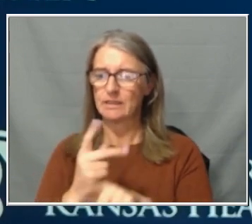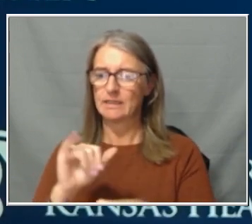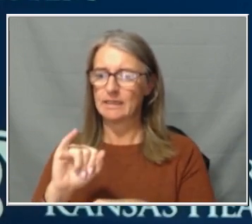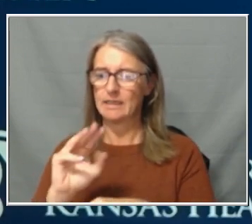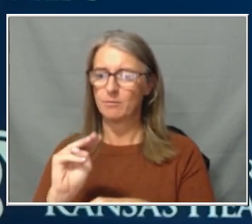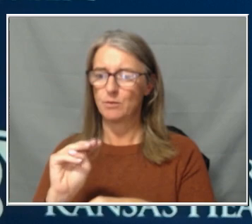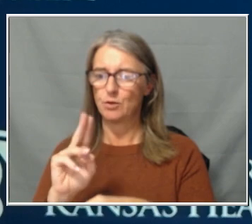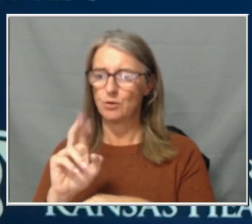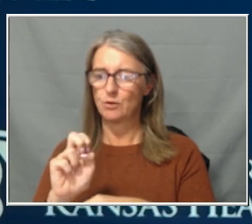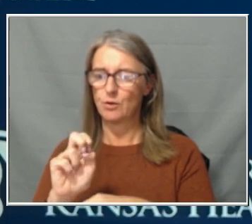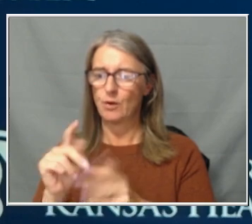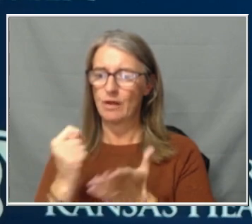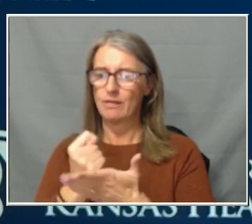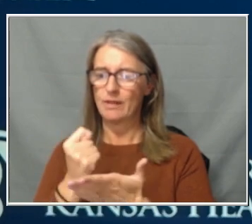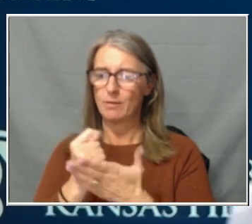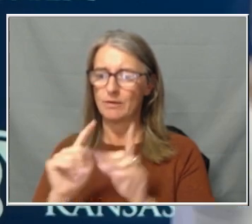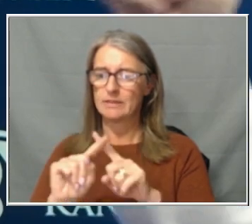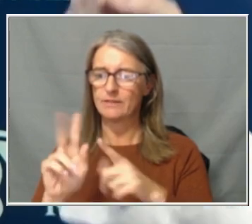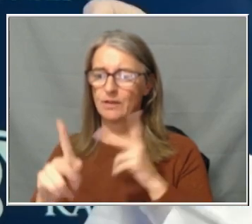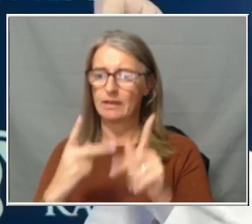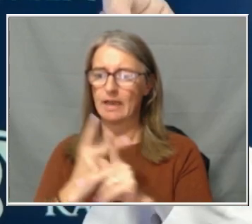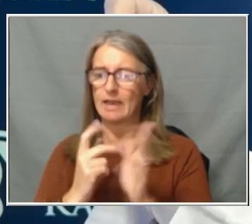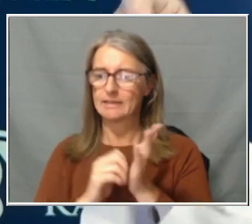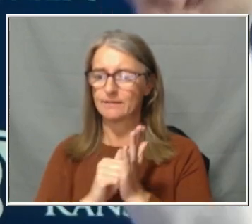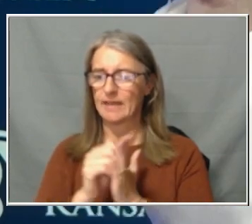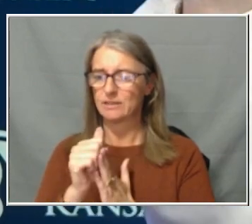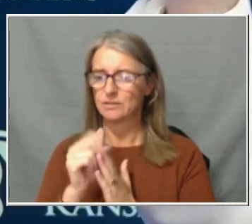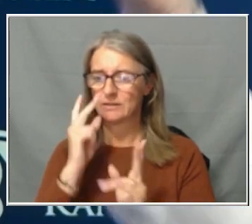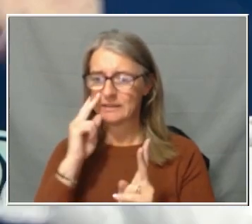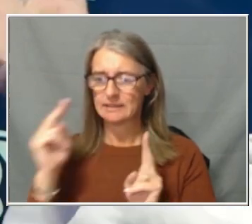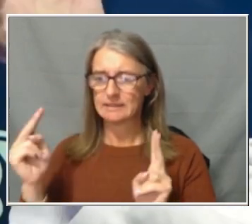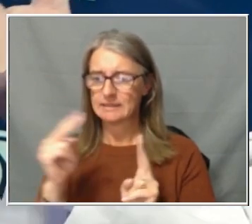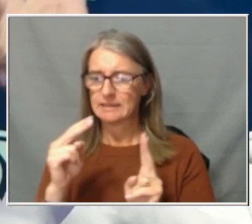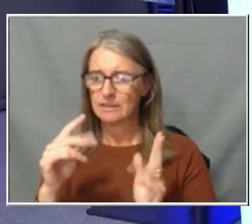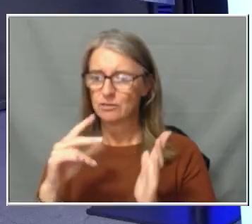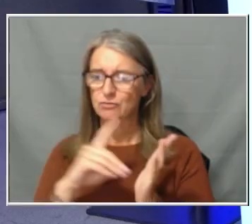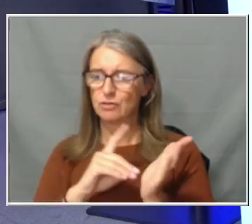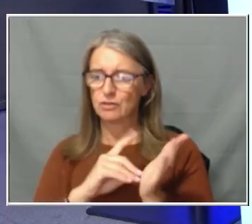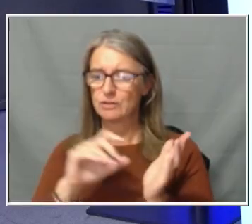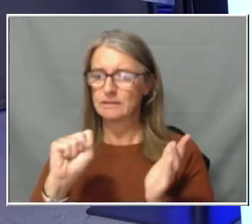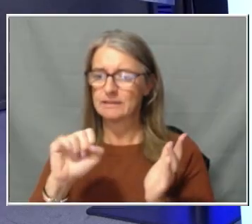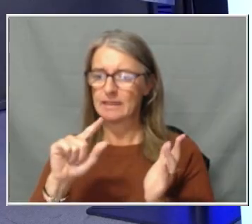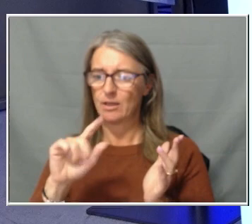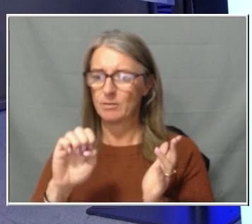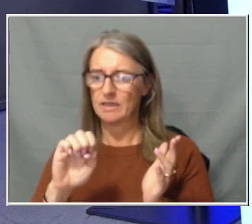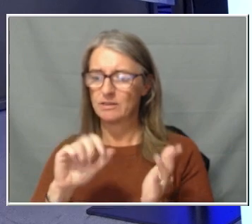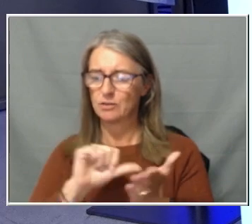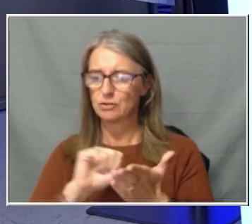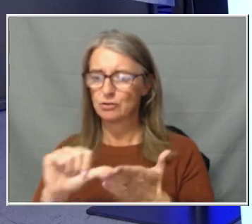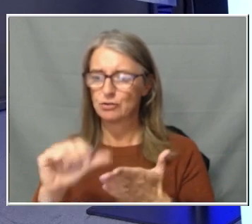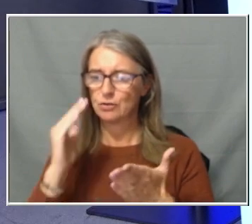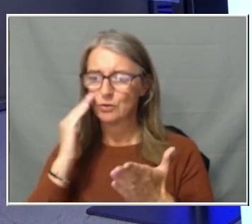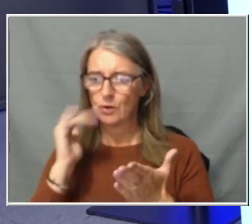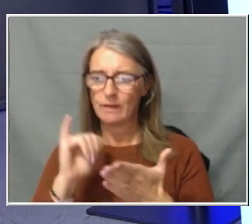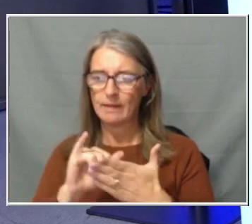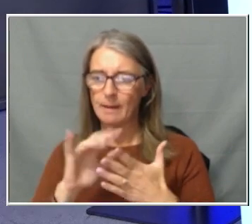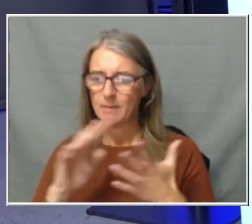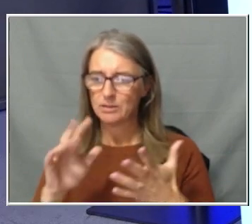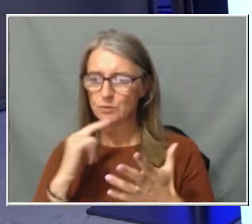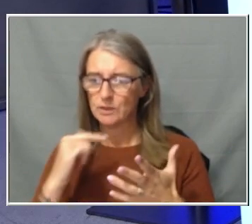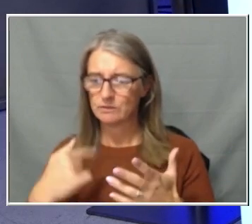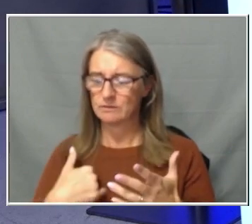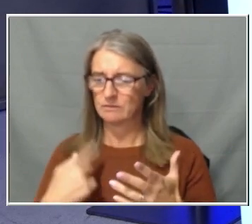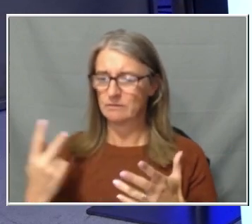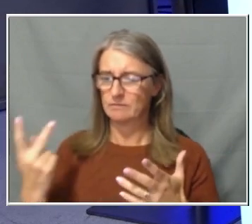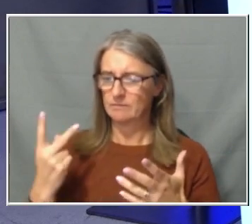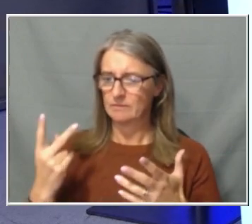immunotherapy indications for different cancers. It's funny, I look at Dr. Selby because there was a time when a surgeon would know that much about what I do, and I certainly don't know